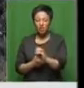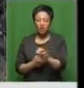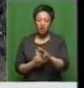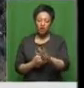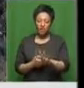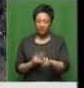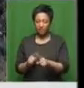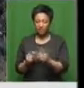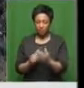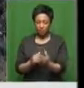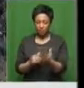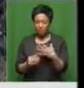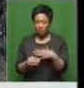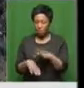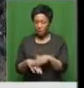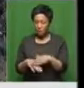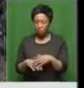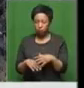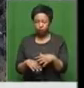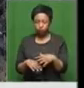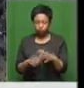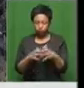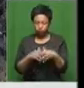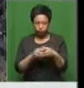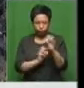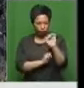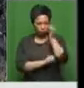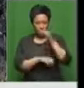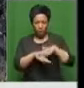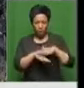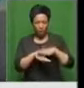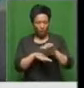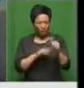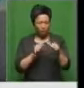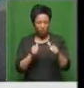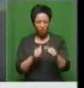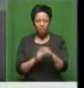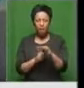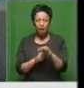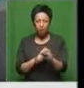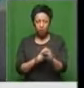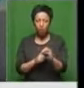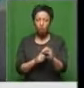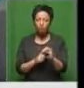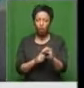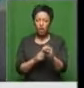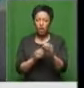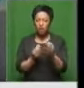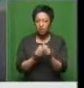your horizons in terms of adding more products, adding more biodegradable products into your